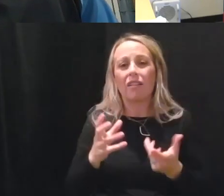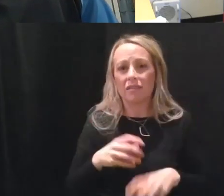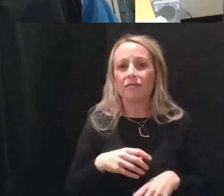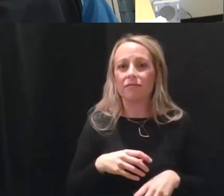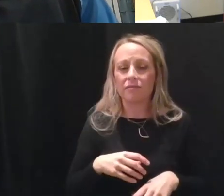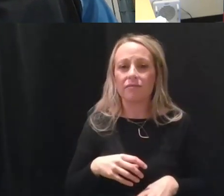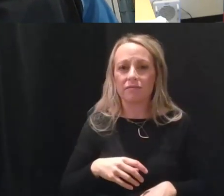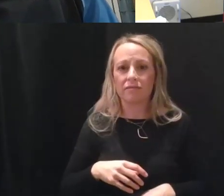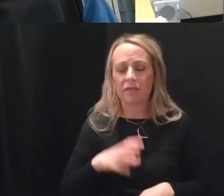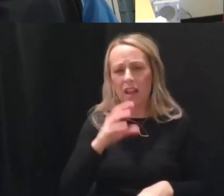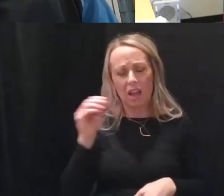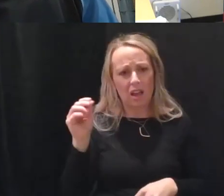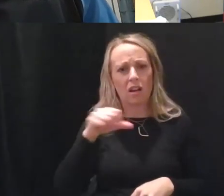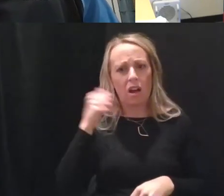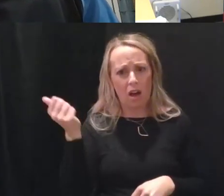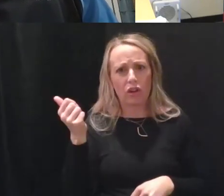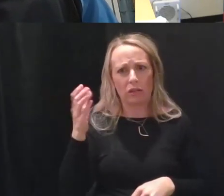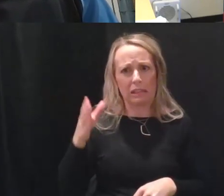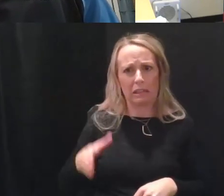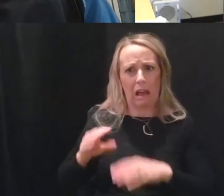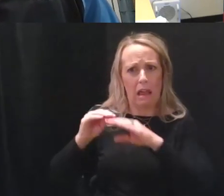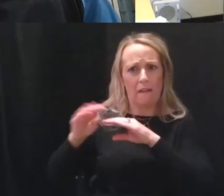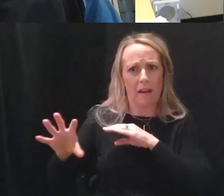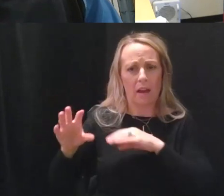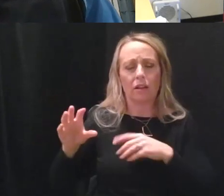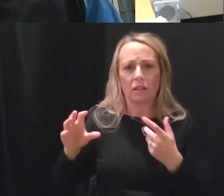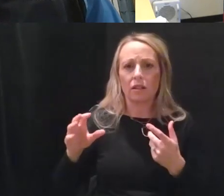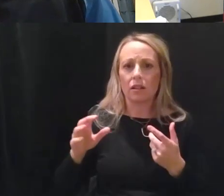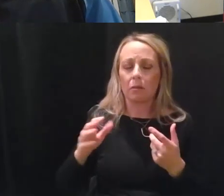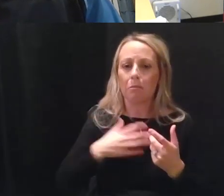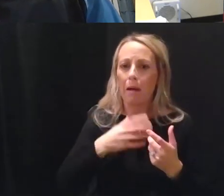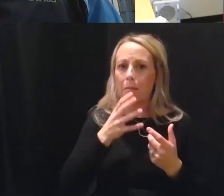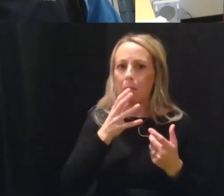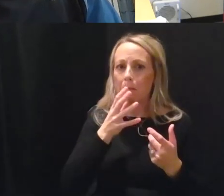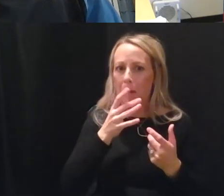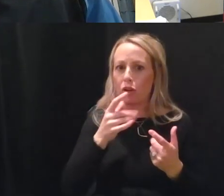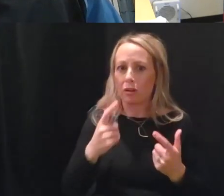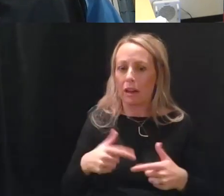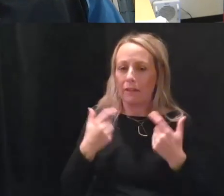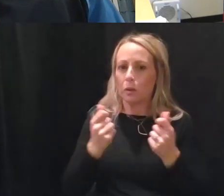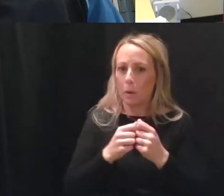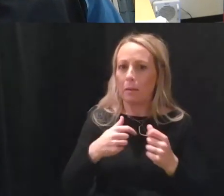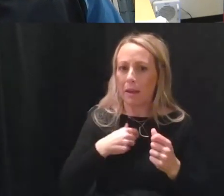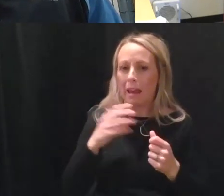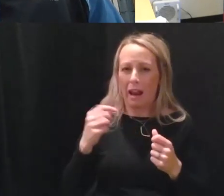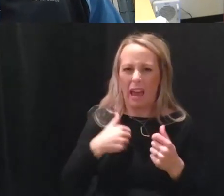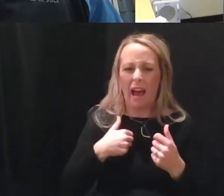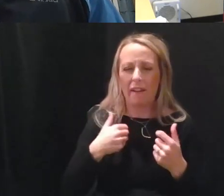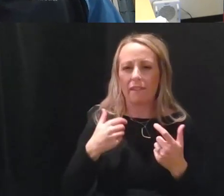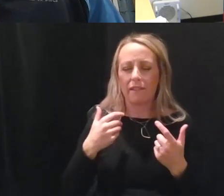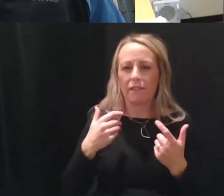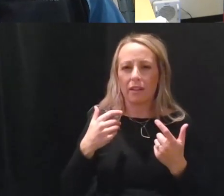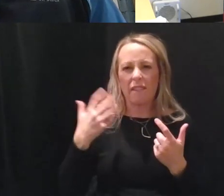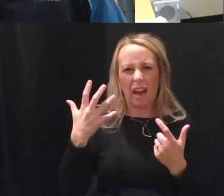the other side effect was my mom lives with me. I have like 4 or 5 bedrooms, and she was like, well, I'm gonna get an apartment. I said, Mom,